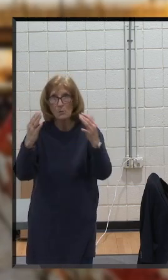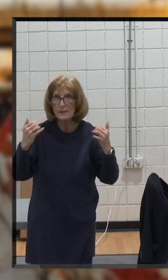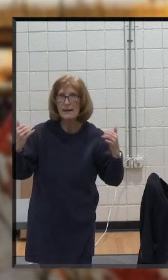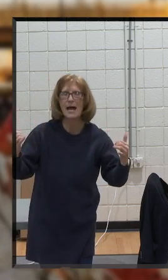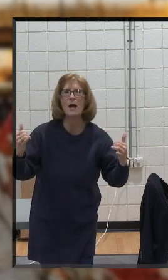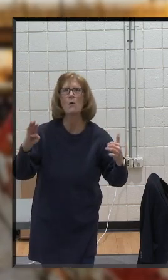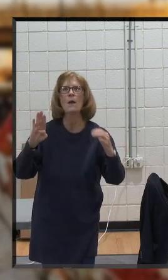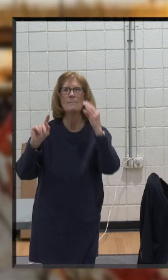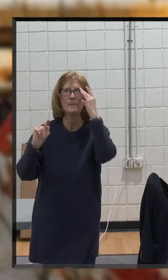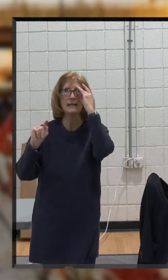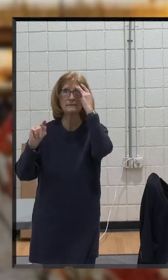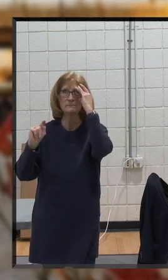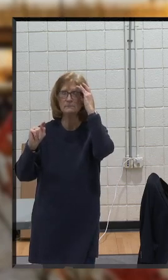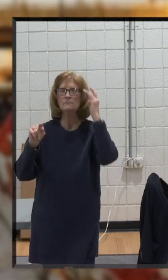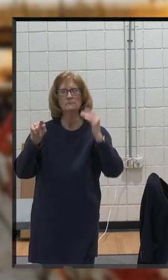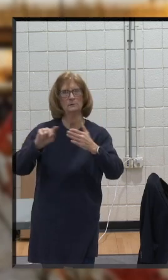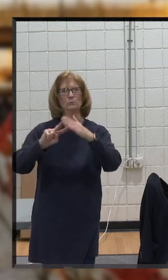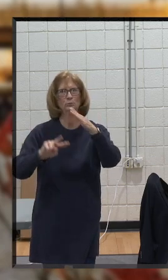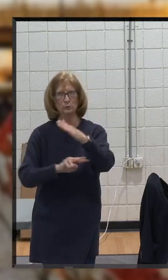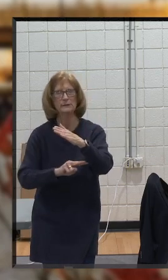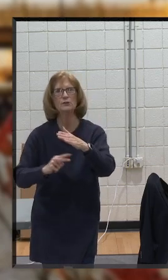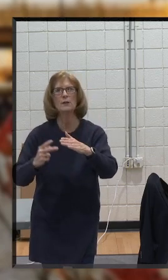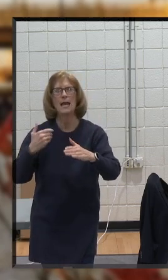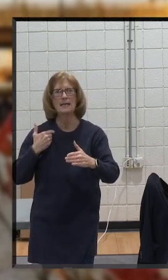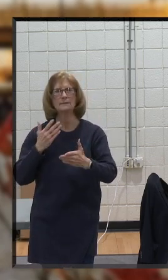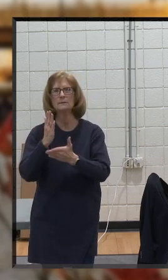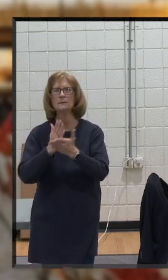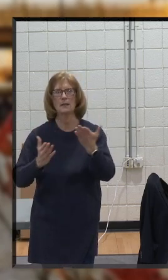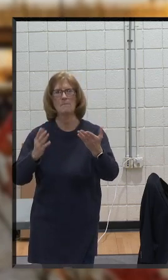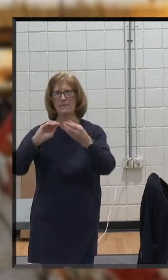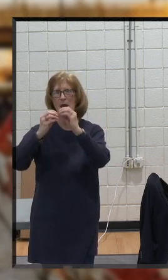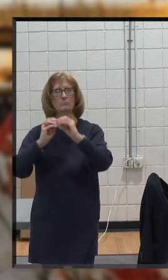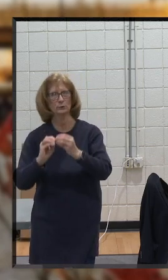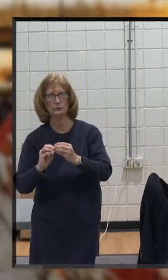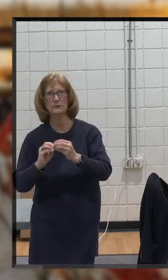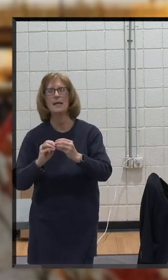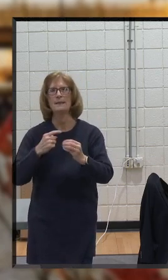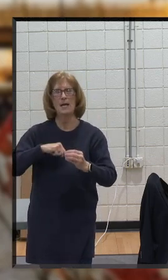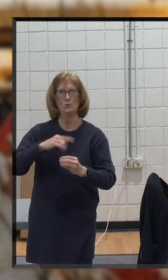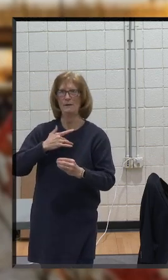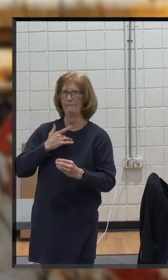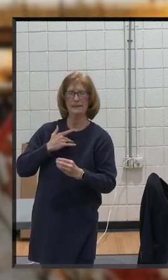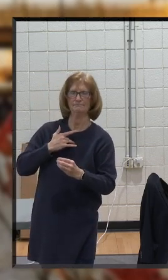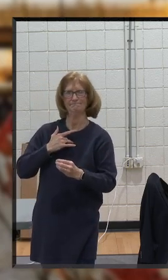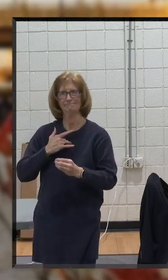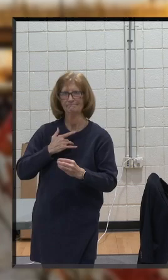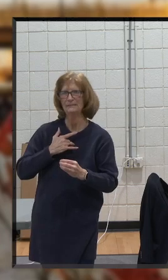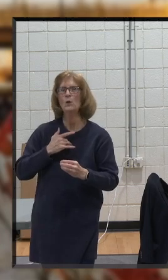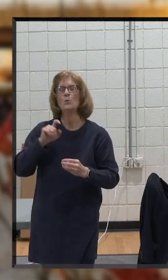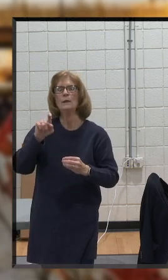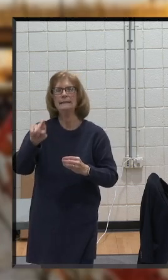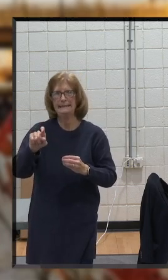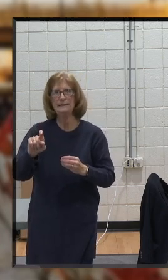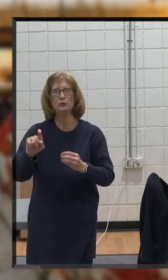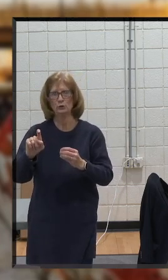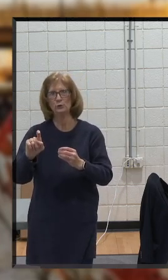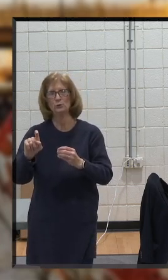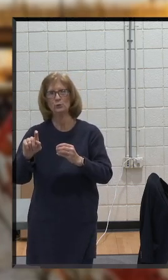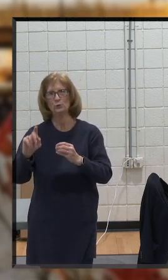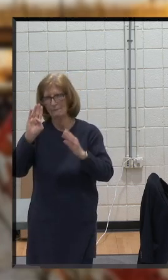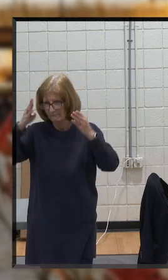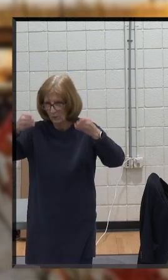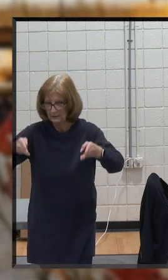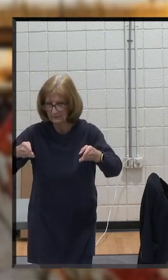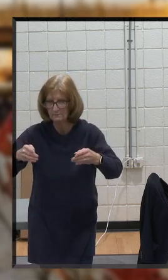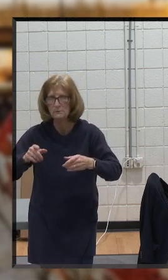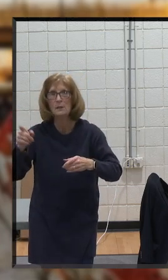But it does have some ratings that lead us to the recognition that it needs to be rehabilitated. So you can see here